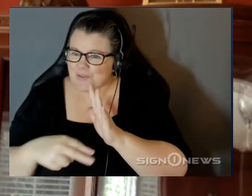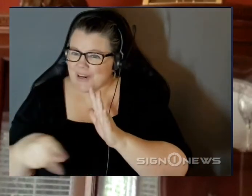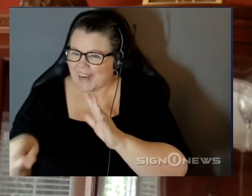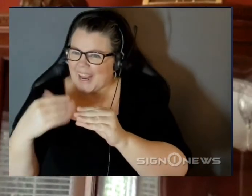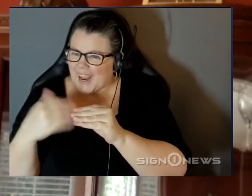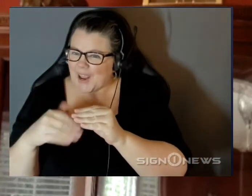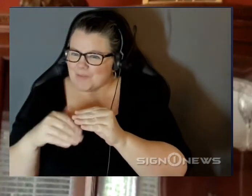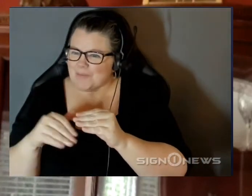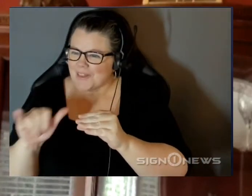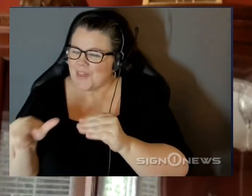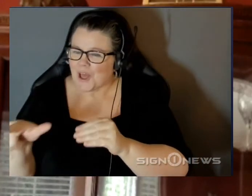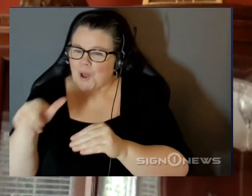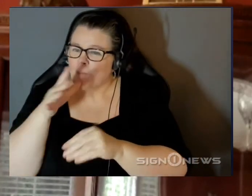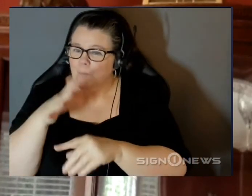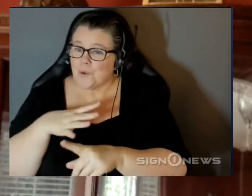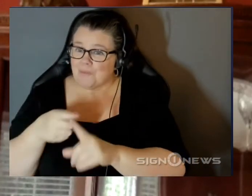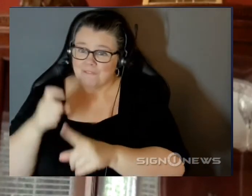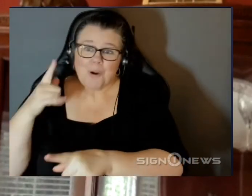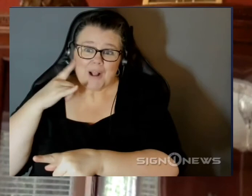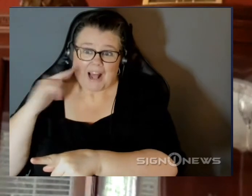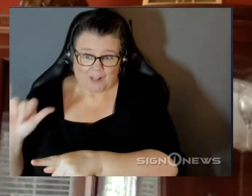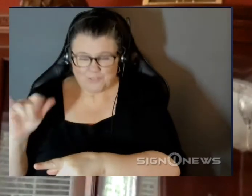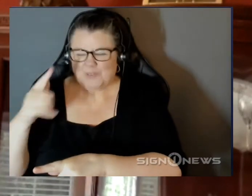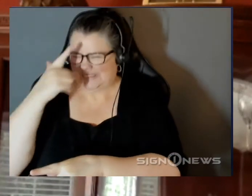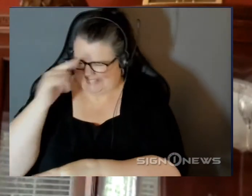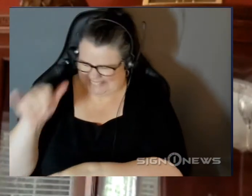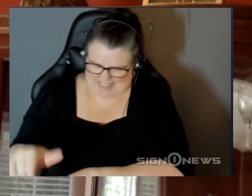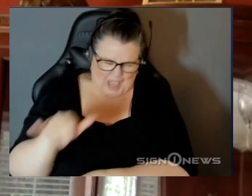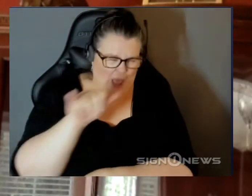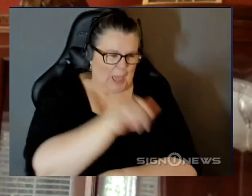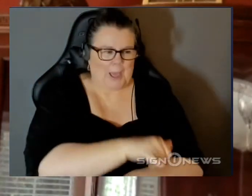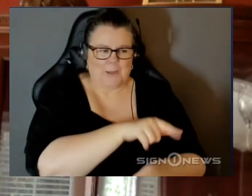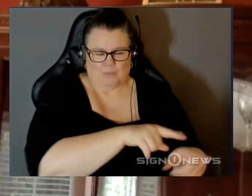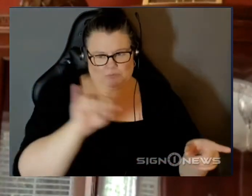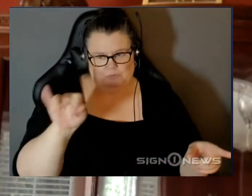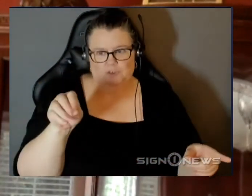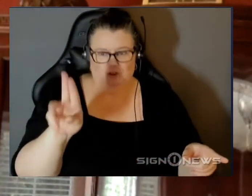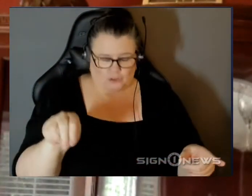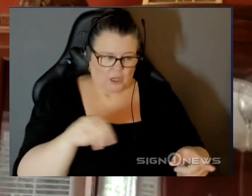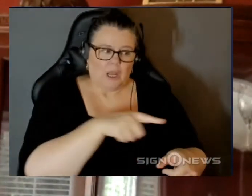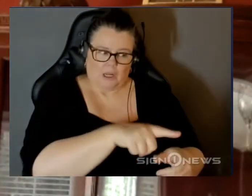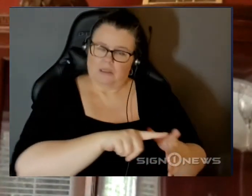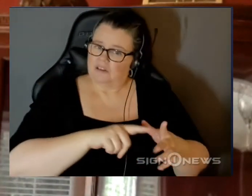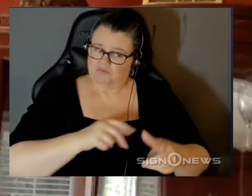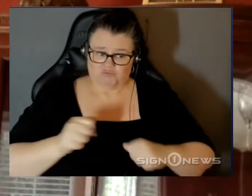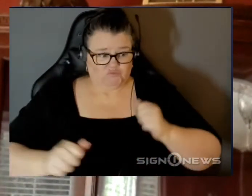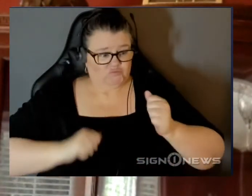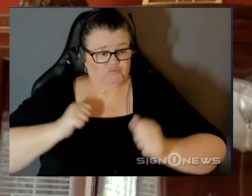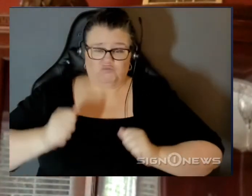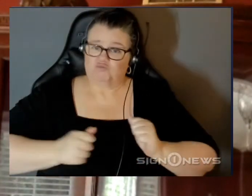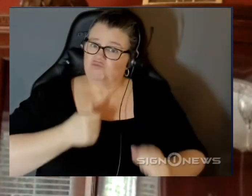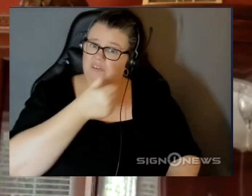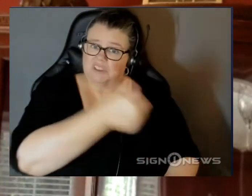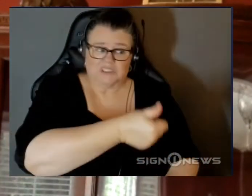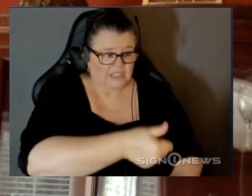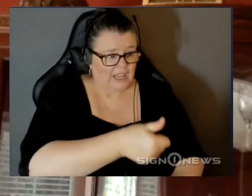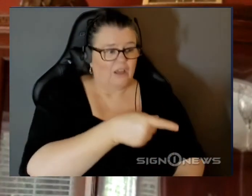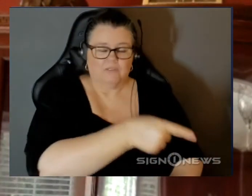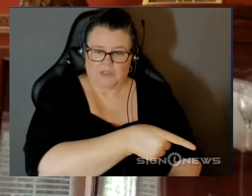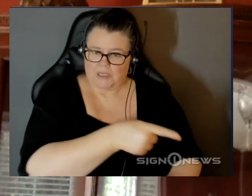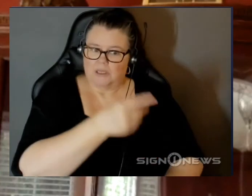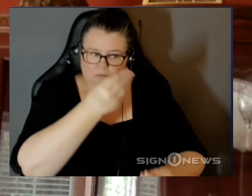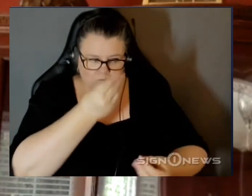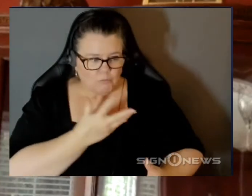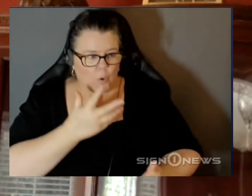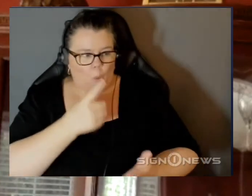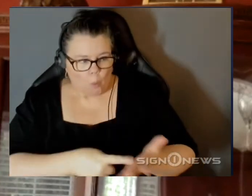started kind of asserting himself and indicating what he wanted. And then, I would be like, yeah, okay, I